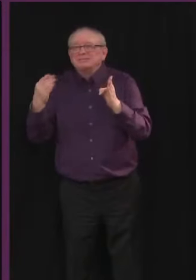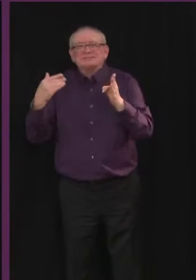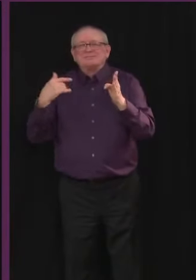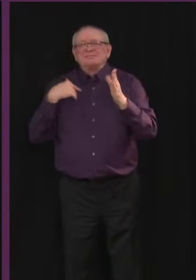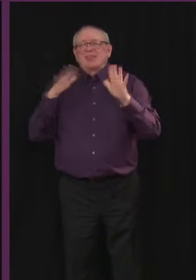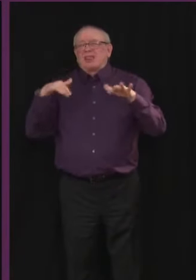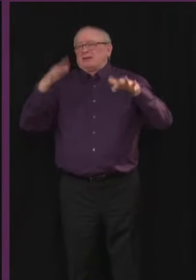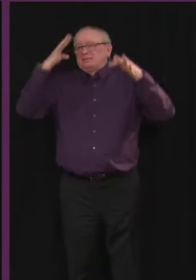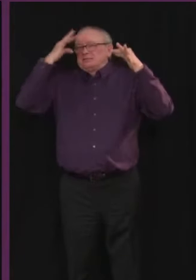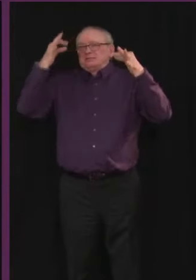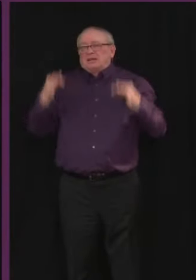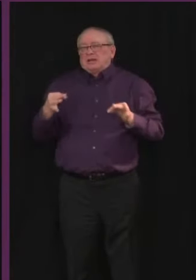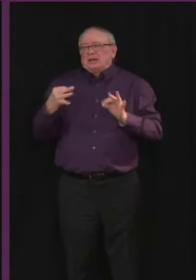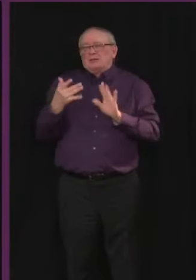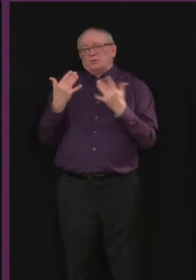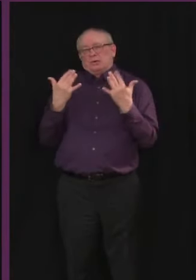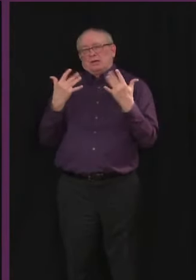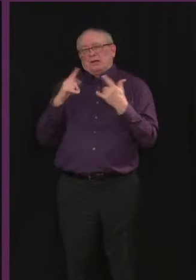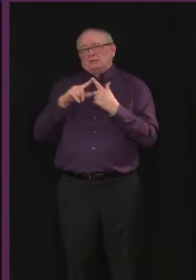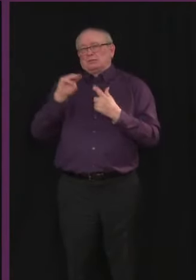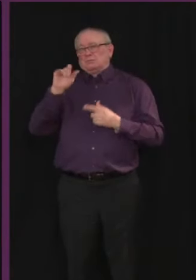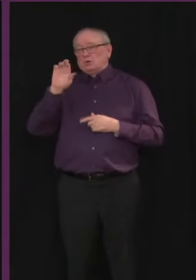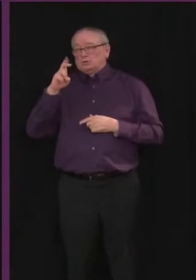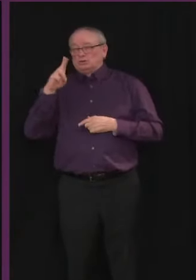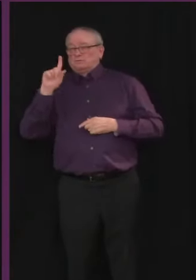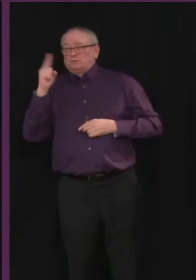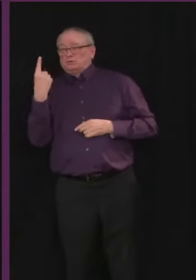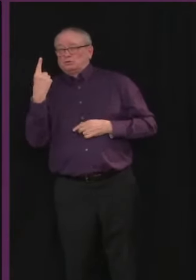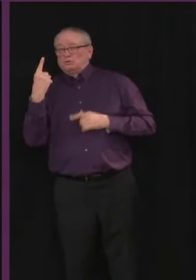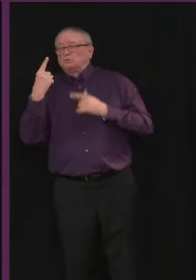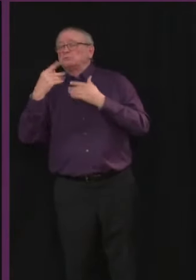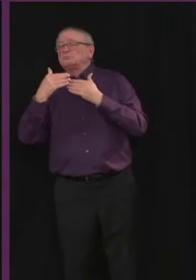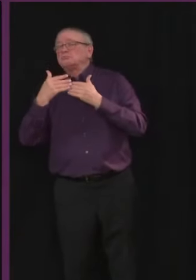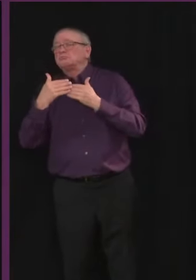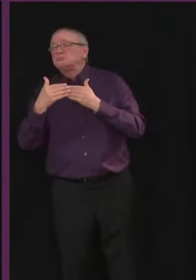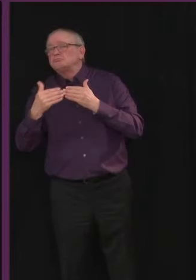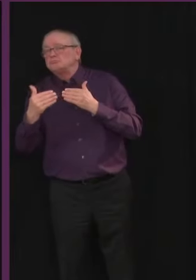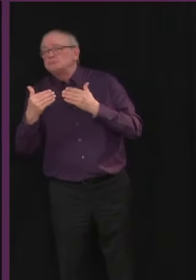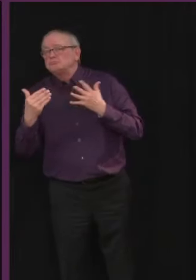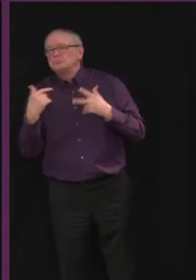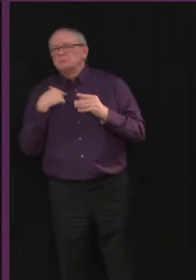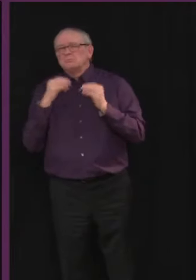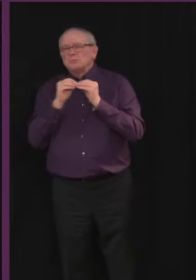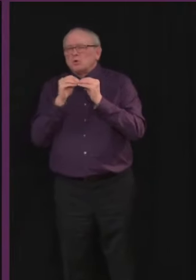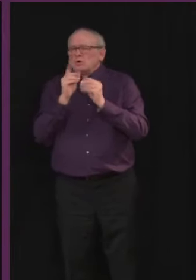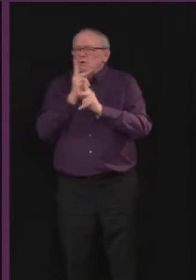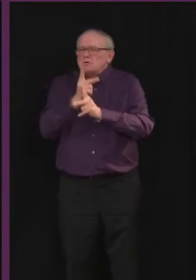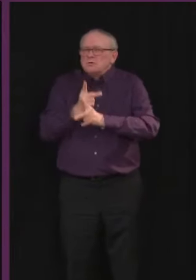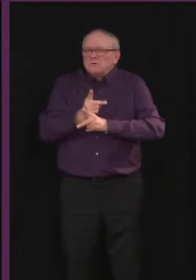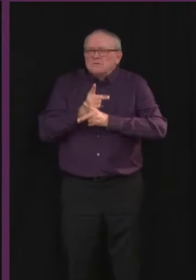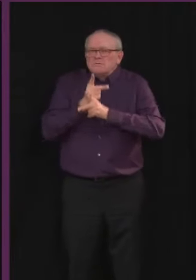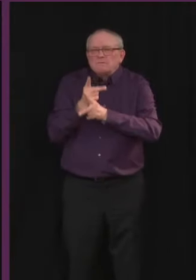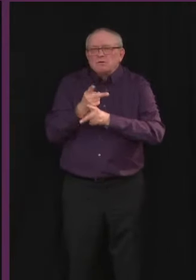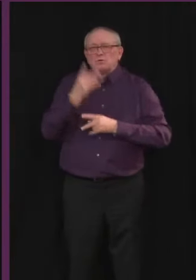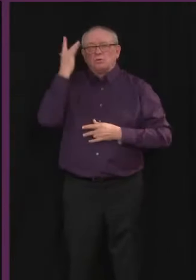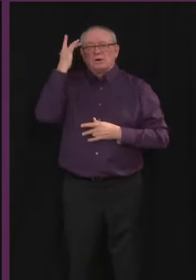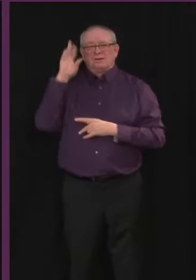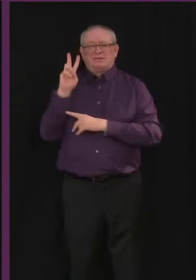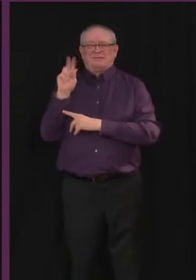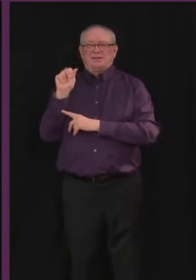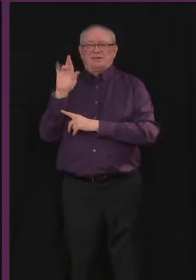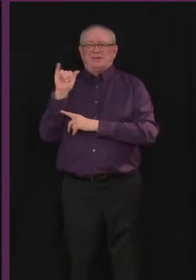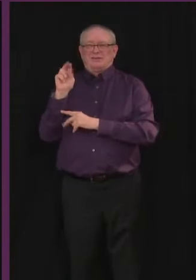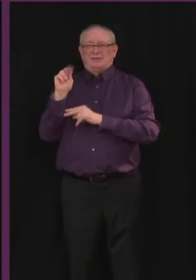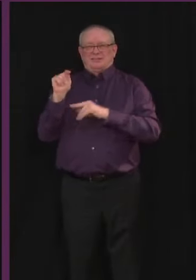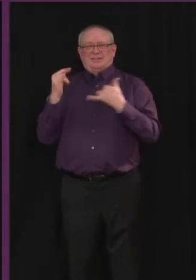are being cautious, as it is too early to say if this recent increase is significant or but a temporary pause in the strong